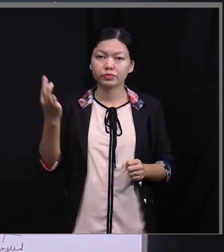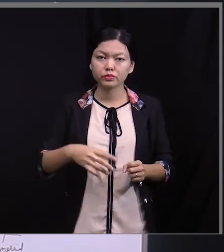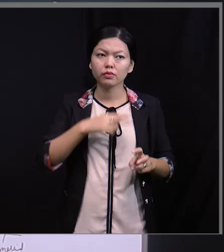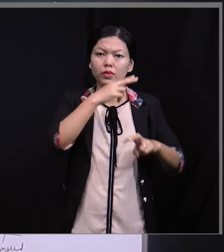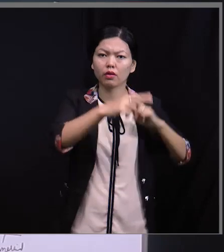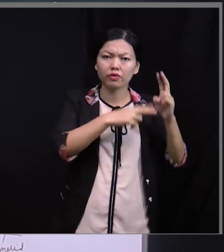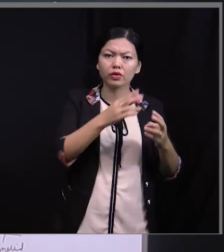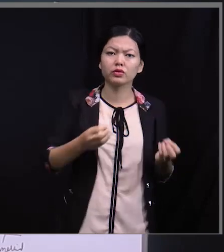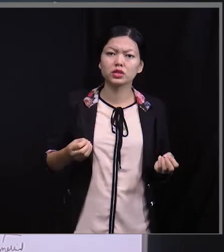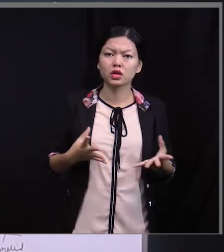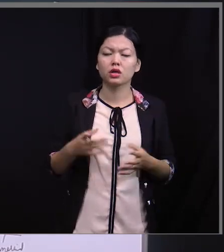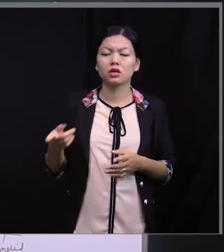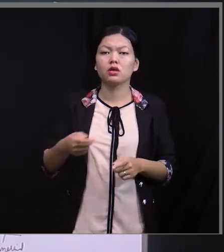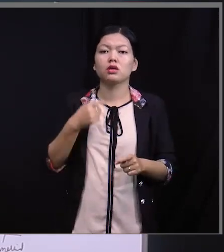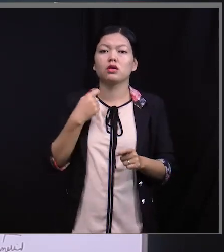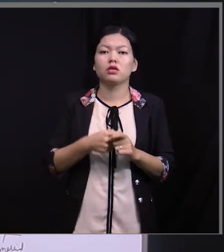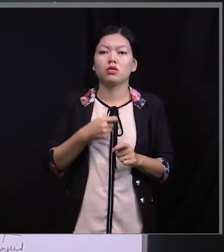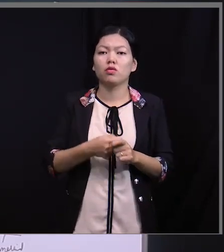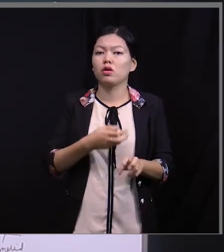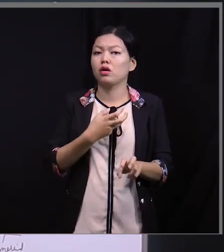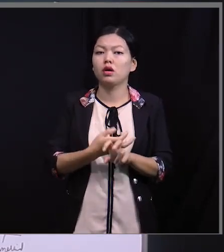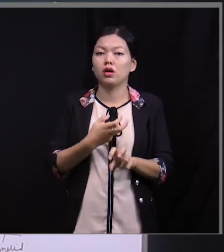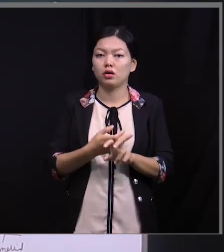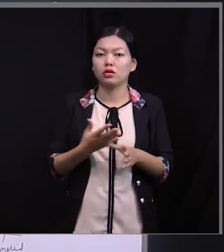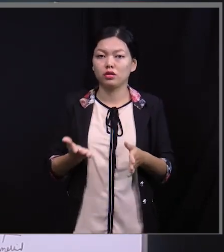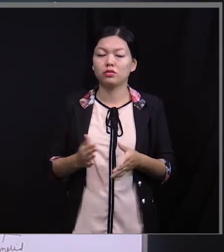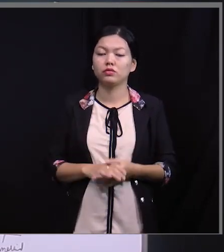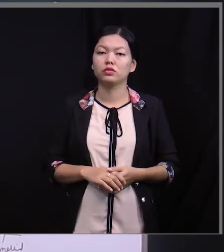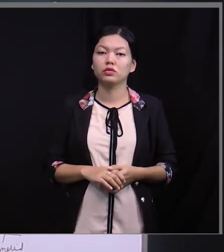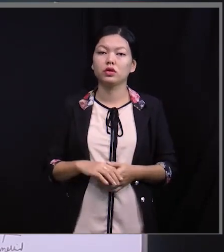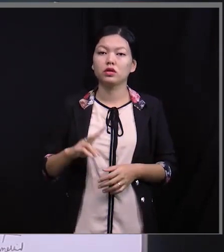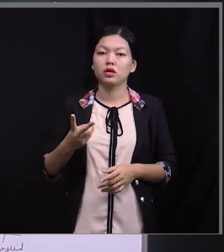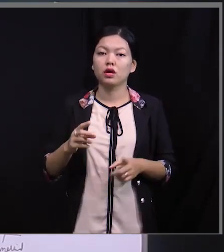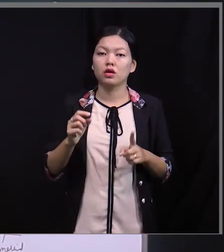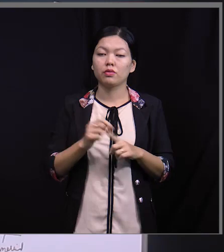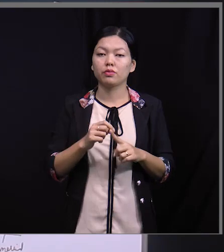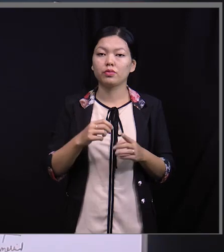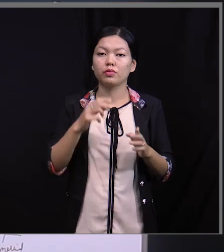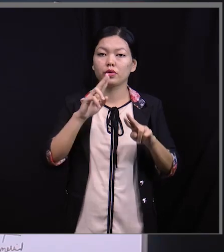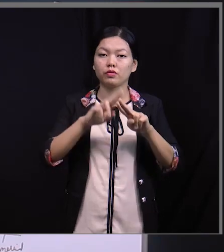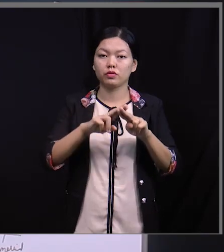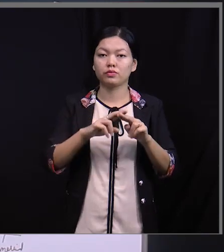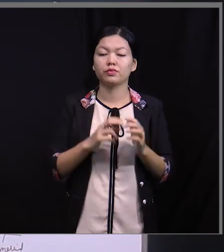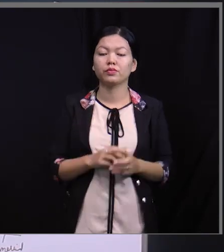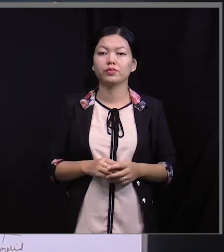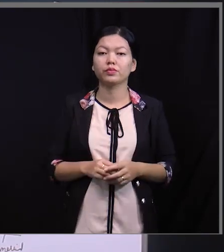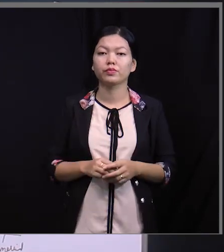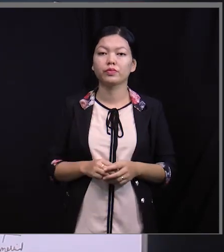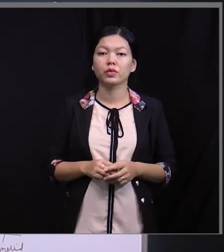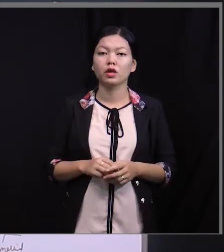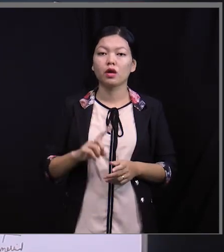entrepreneur. So next we move on to the promotional functions. Under the promotional functions, the first